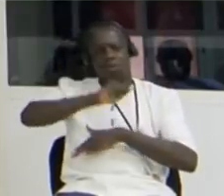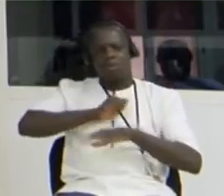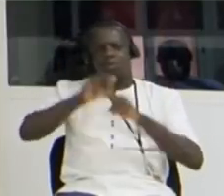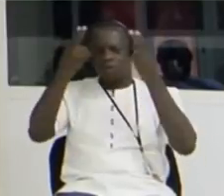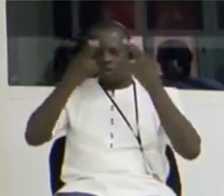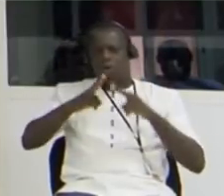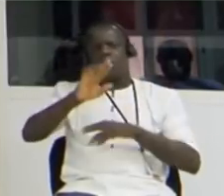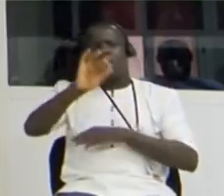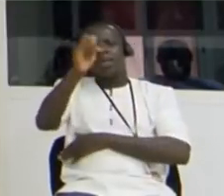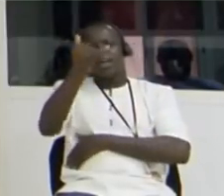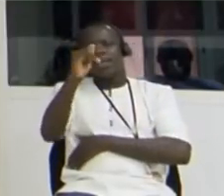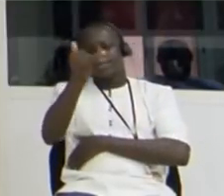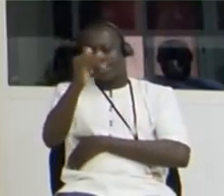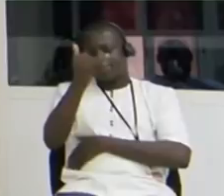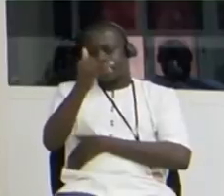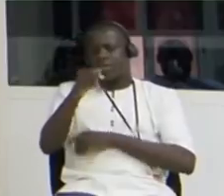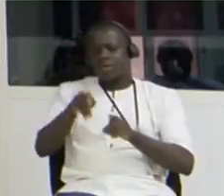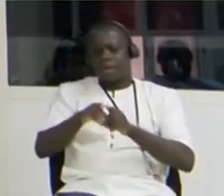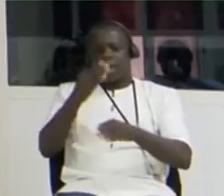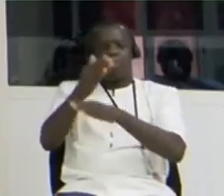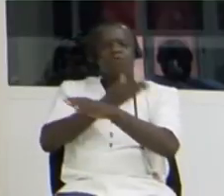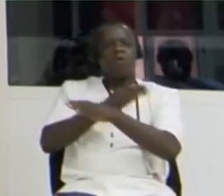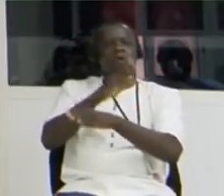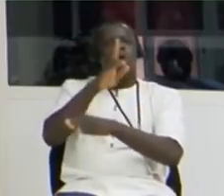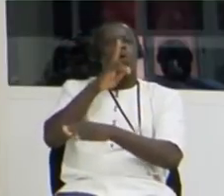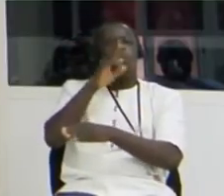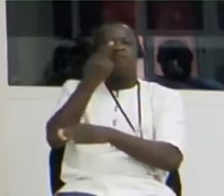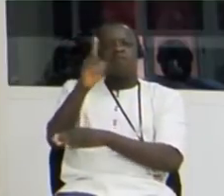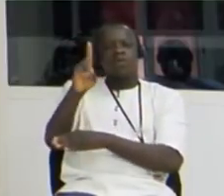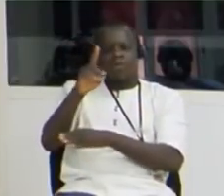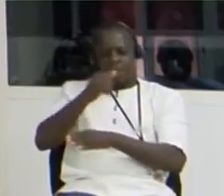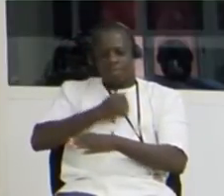during the time of my predecessor at the